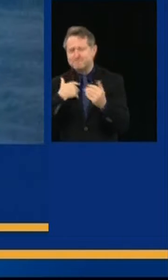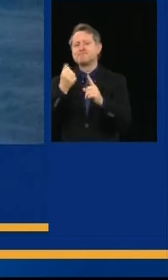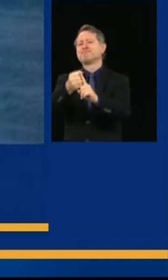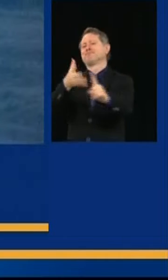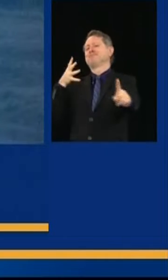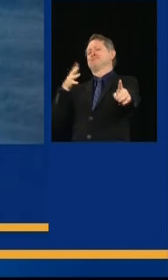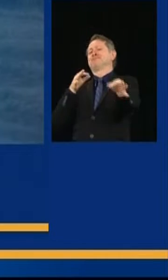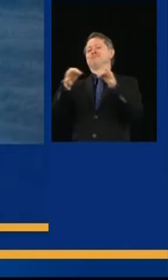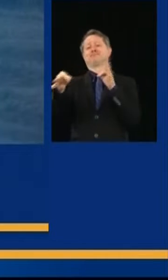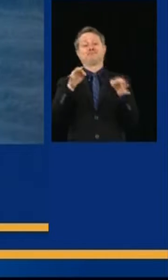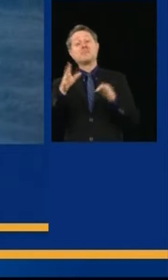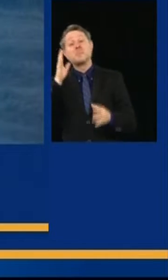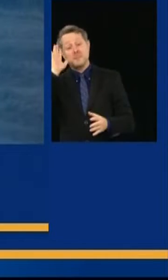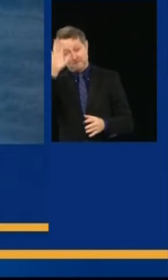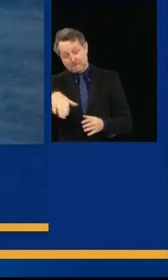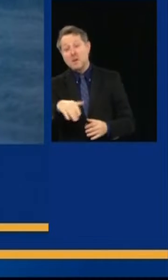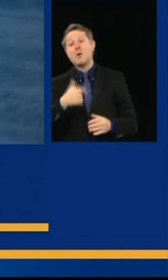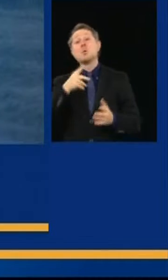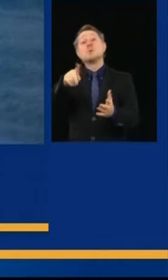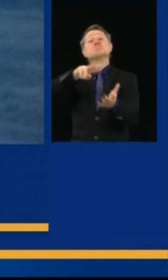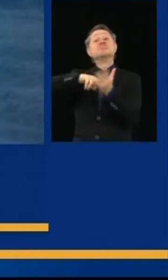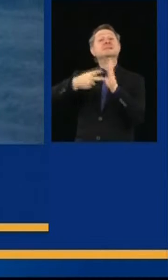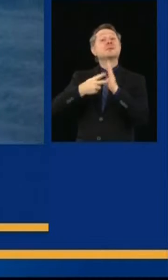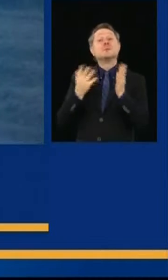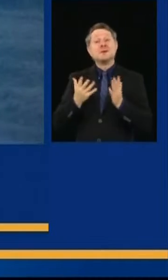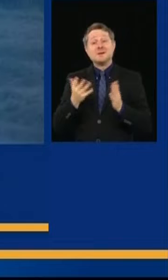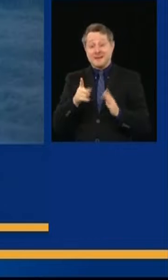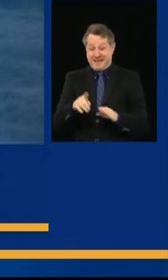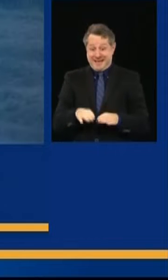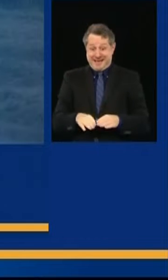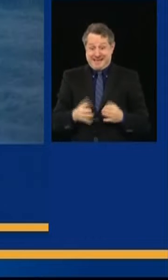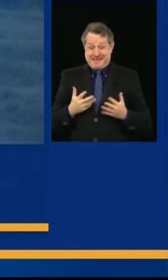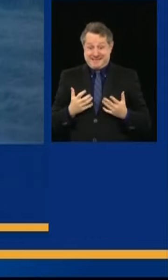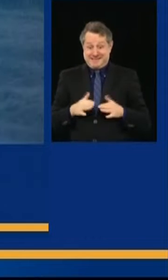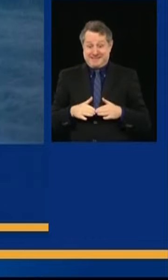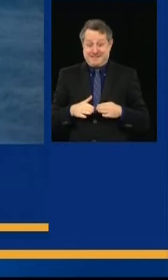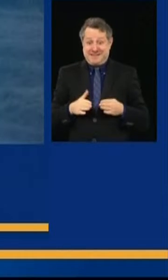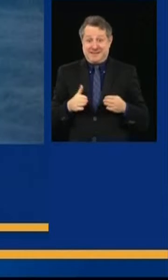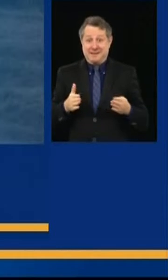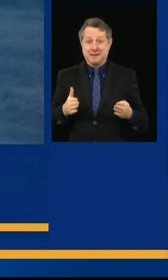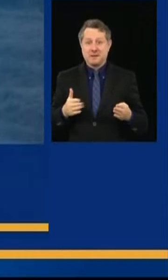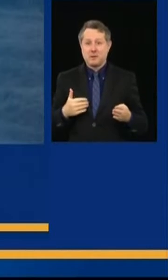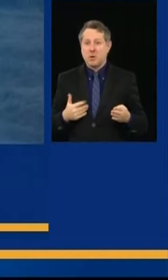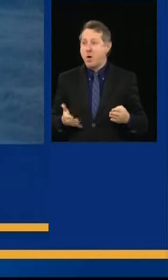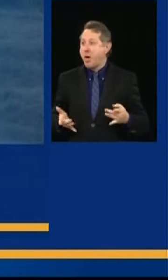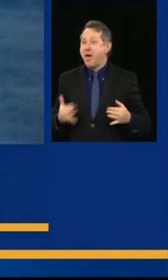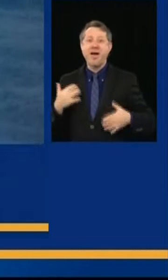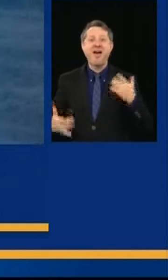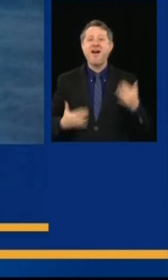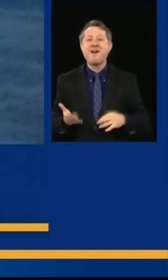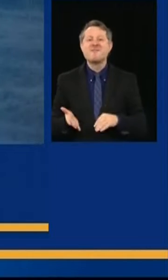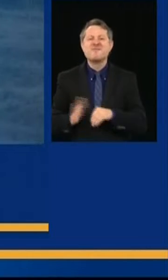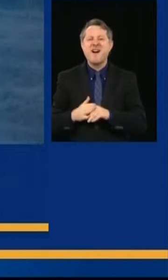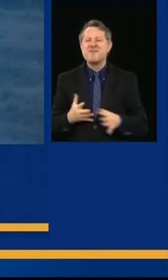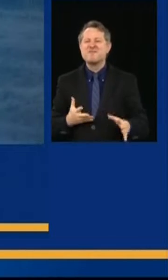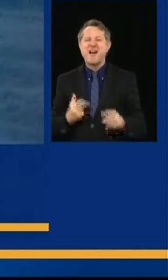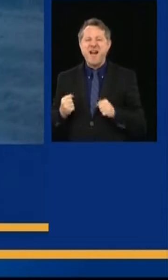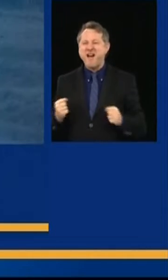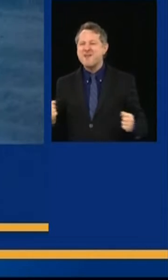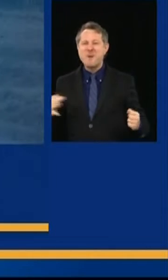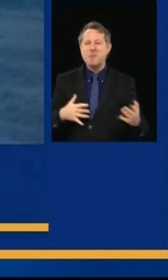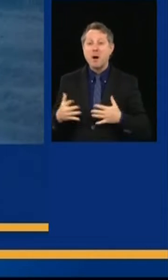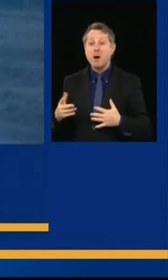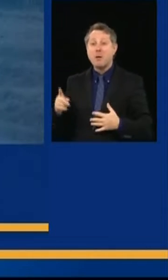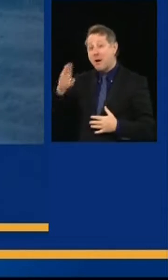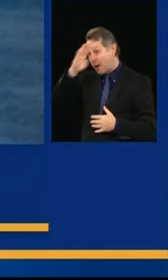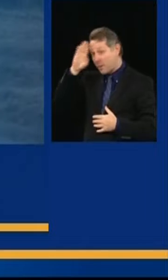you're opening, you're increasing activity at a rate that the hospital system cannot handle and